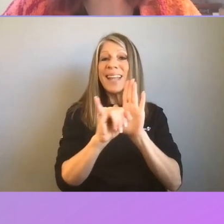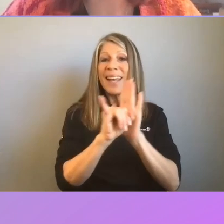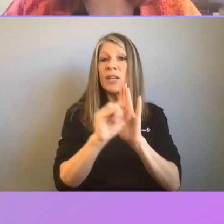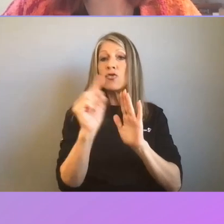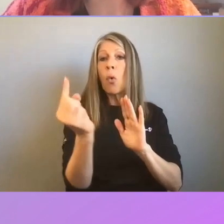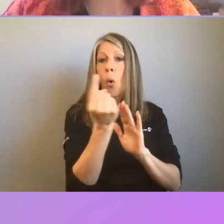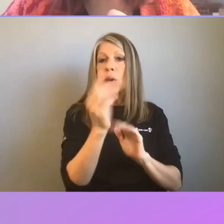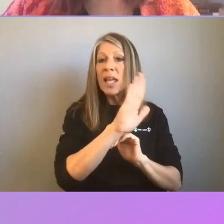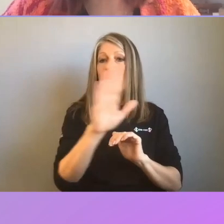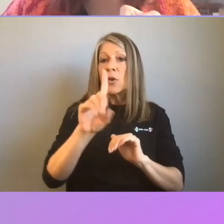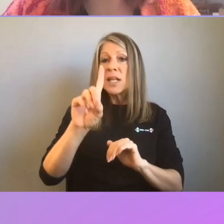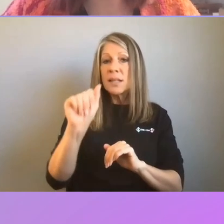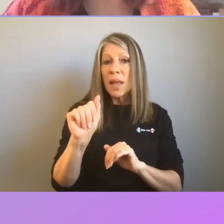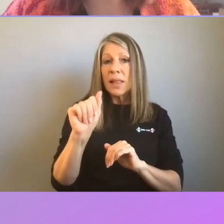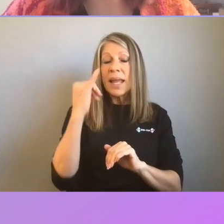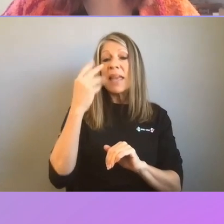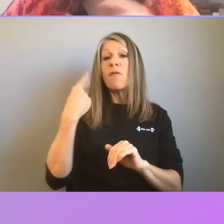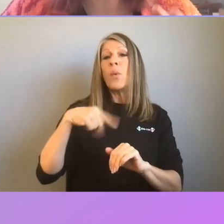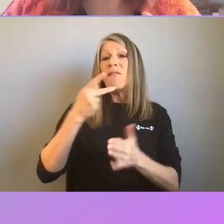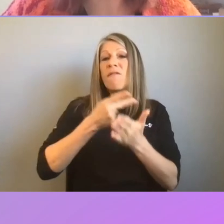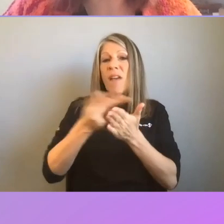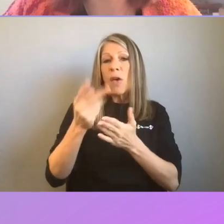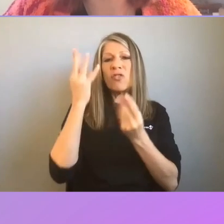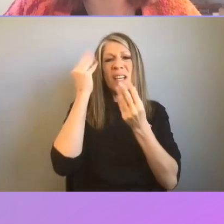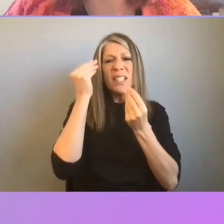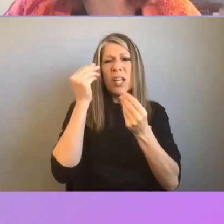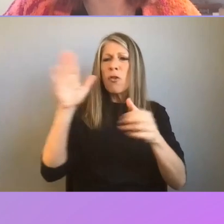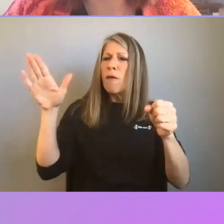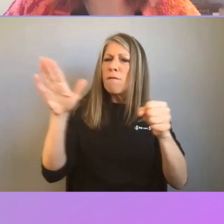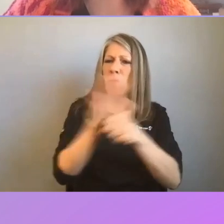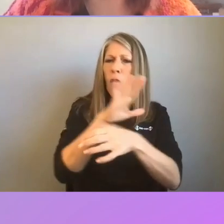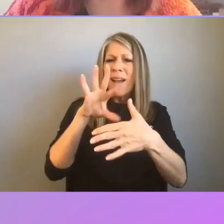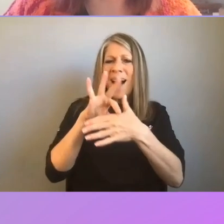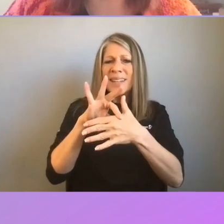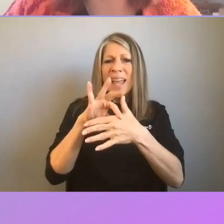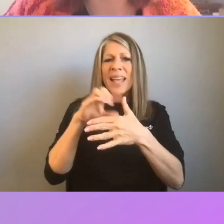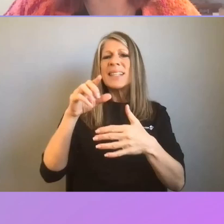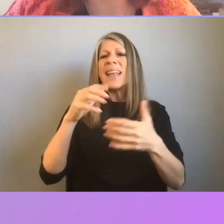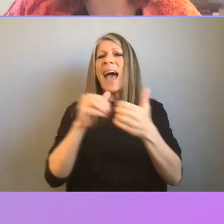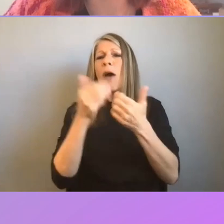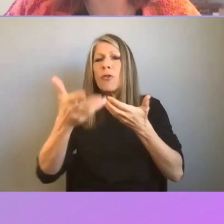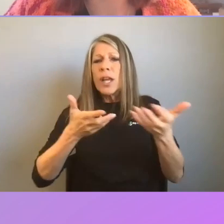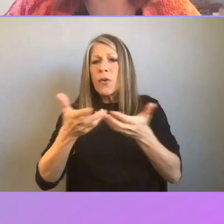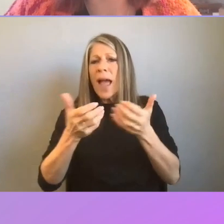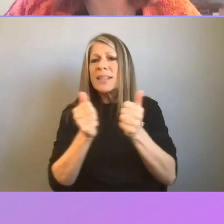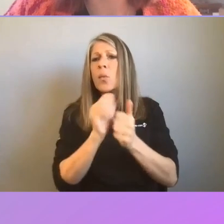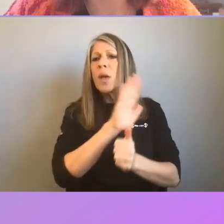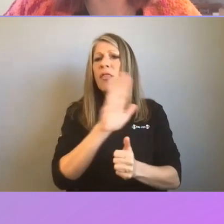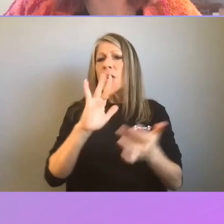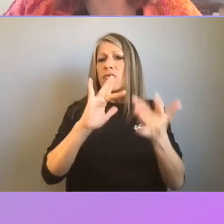only their disability if we fail to consider the full context in which they're interacting with our digital